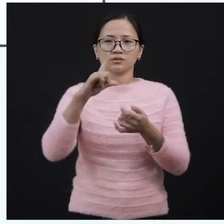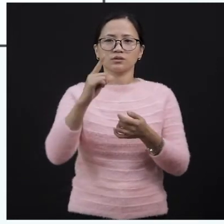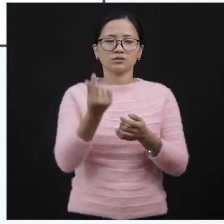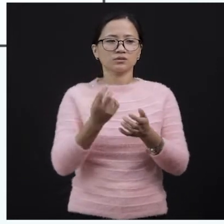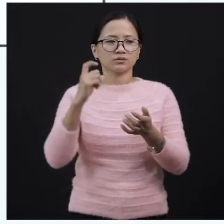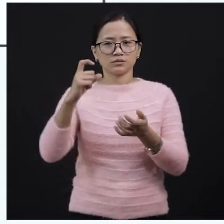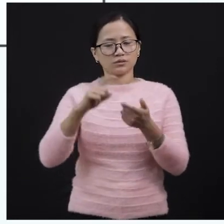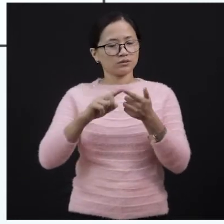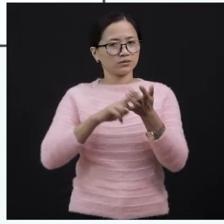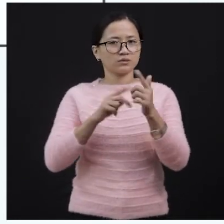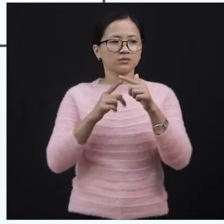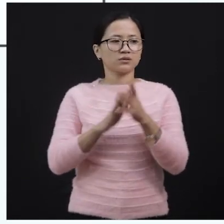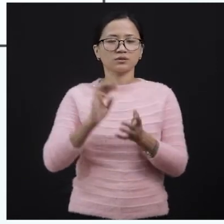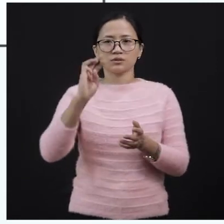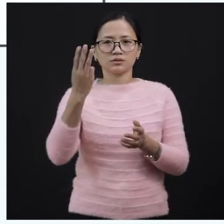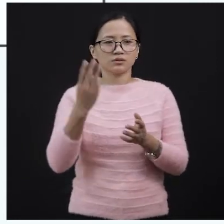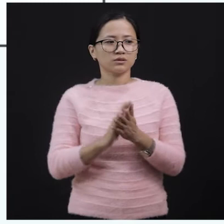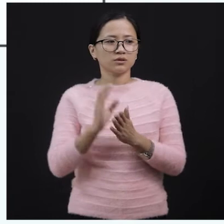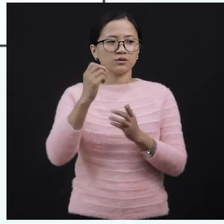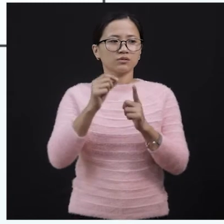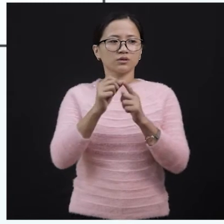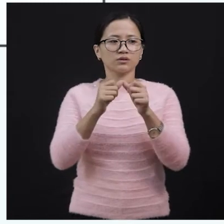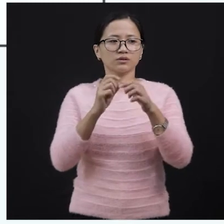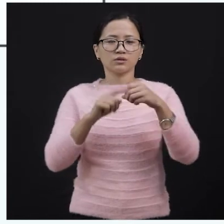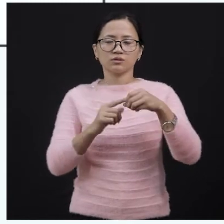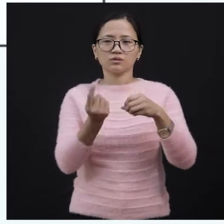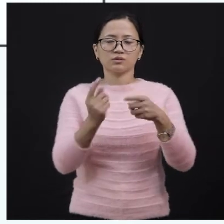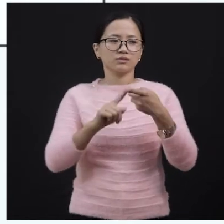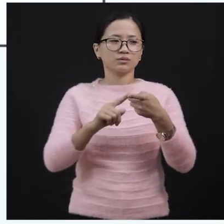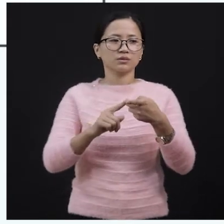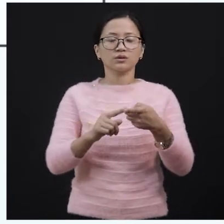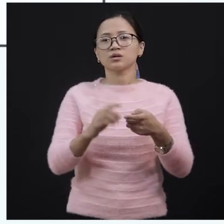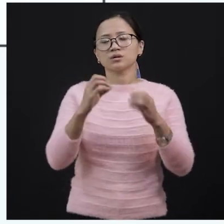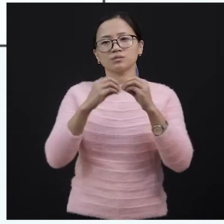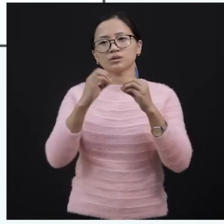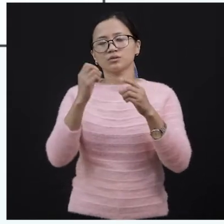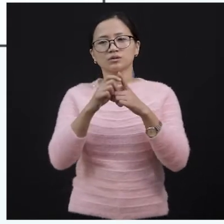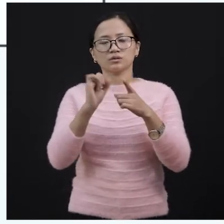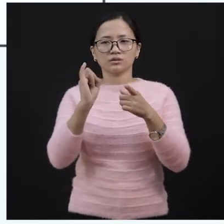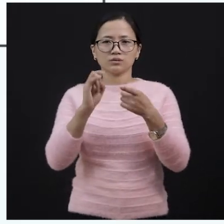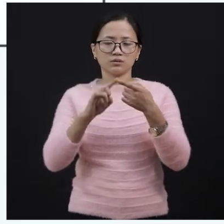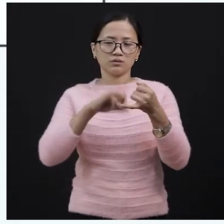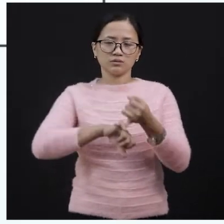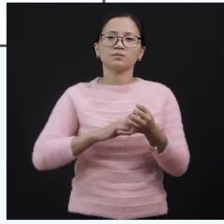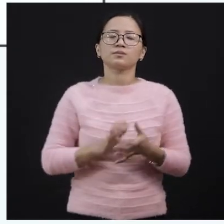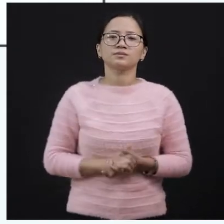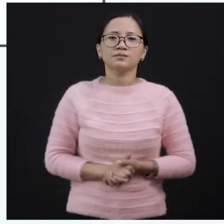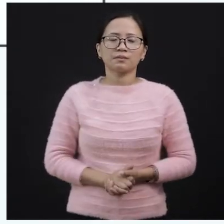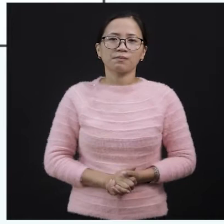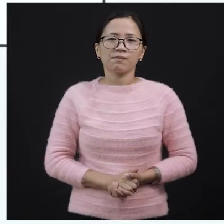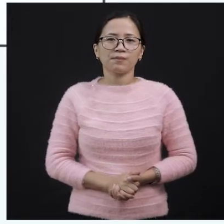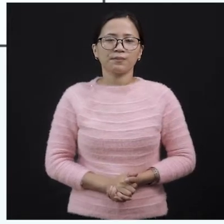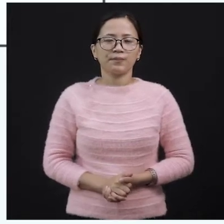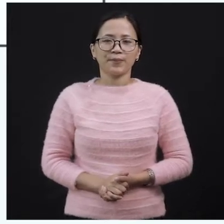And the third is an opaque bodies. Opaque bodies.